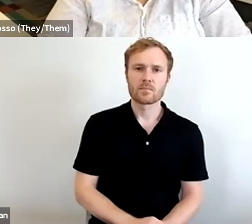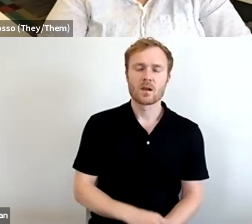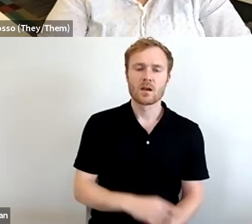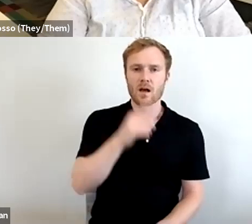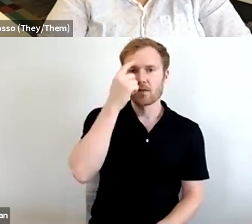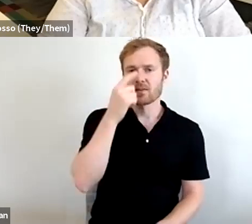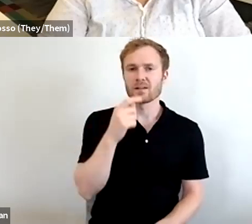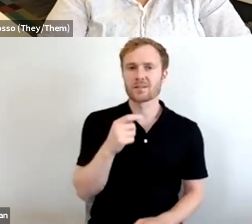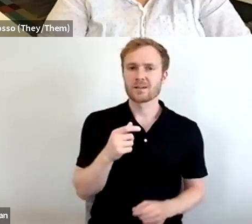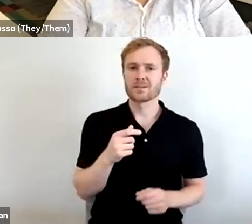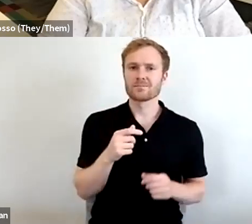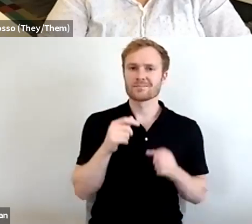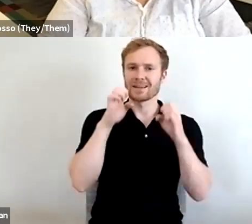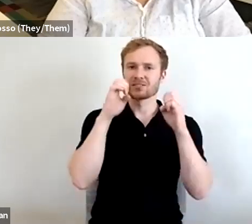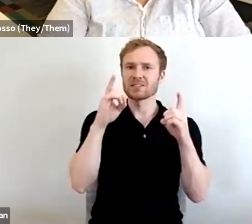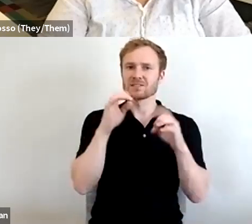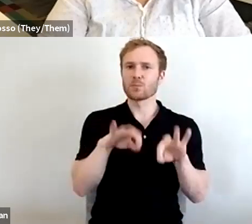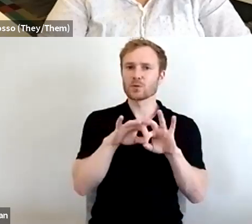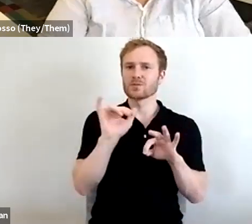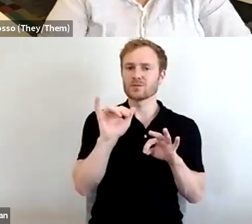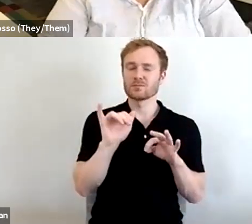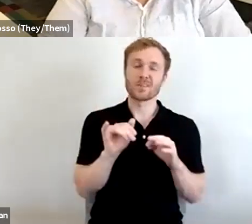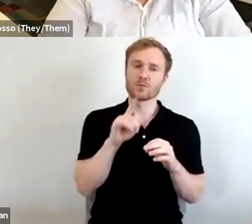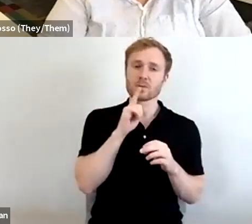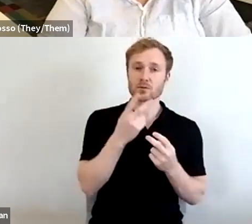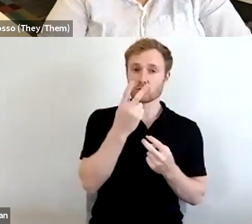educational piece, is there's two parts. When